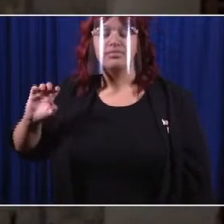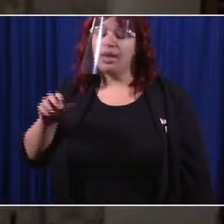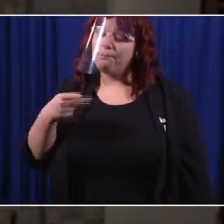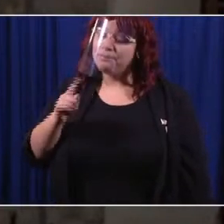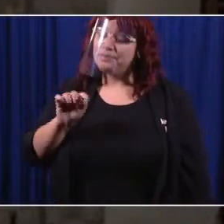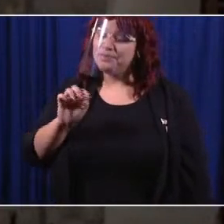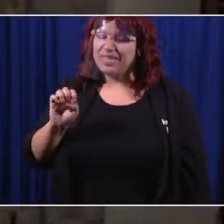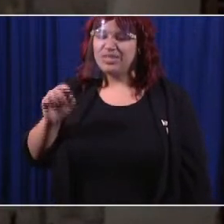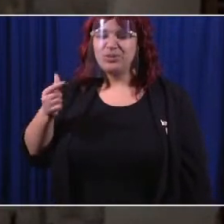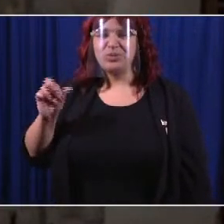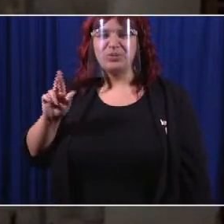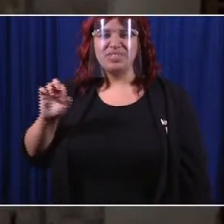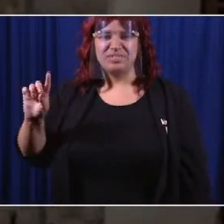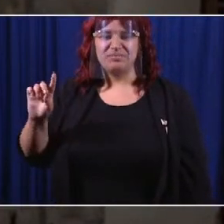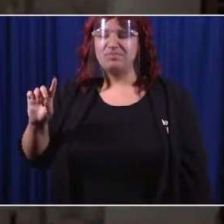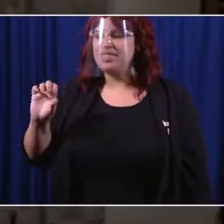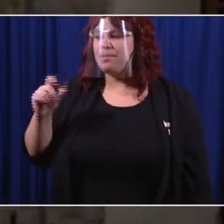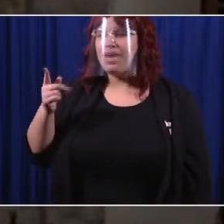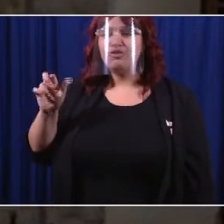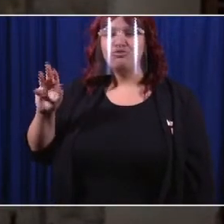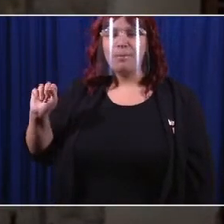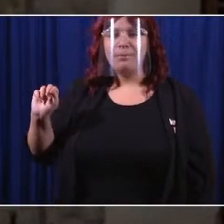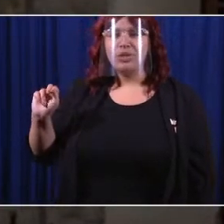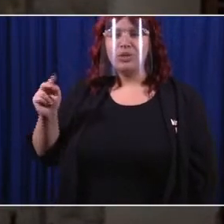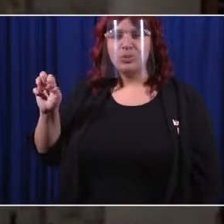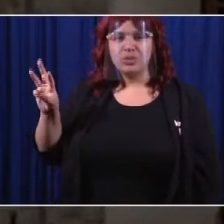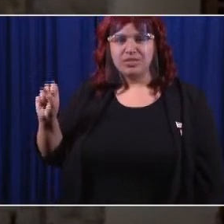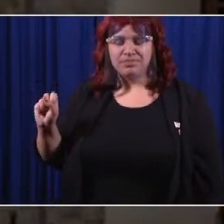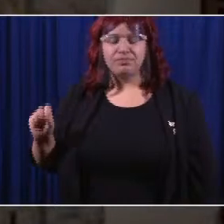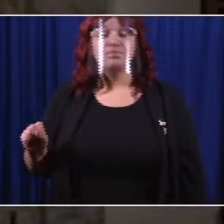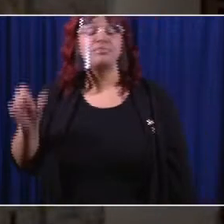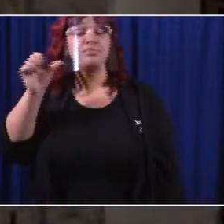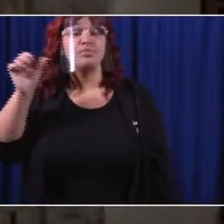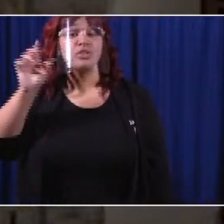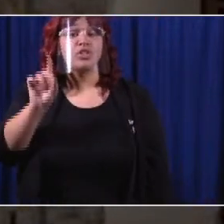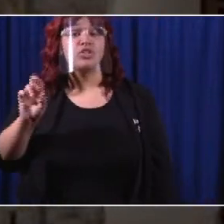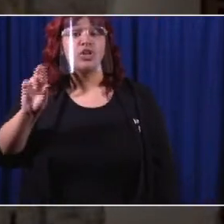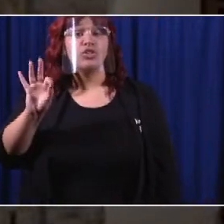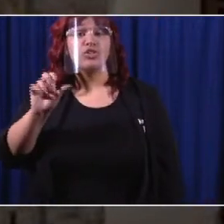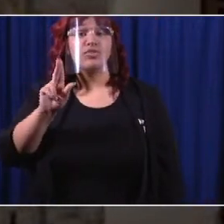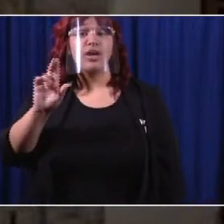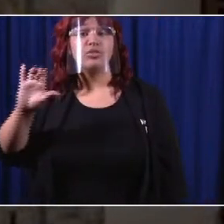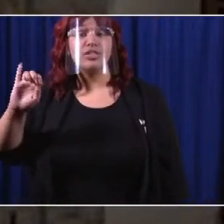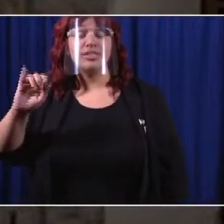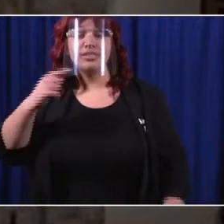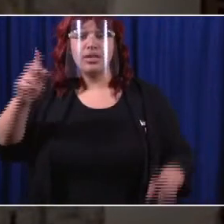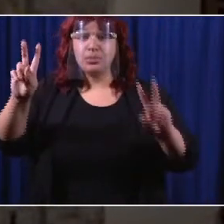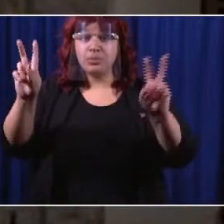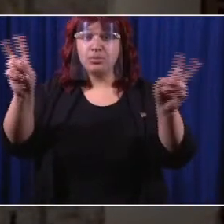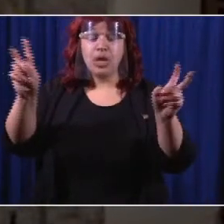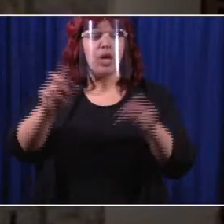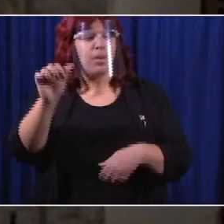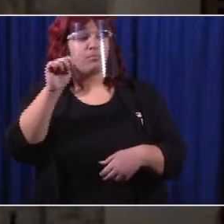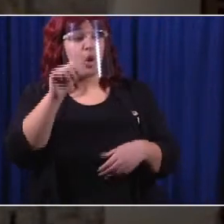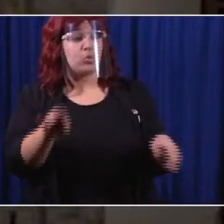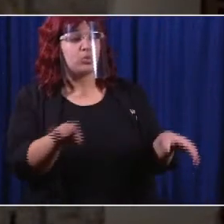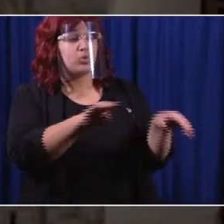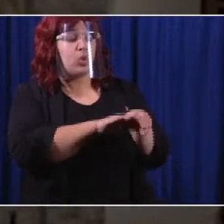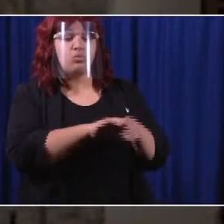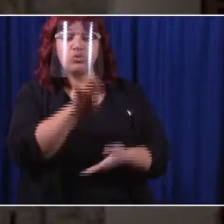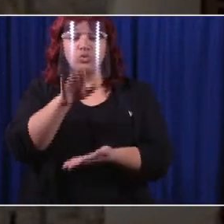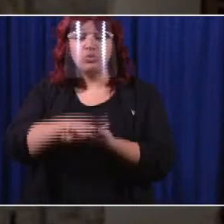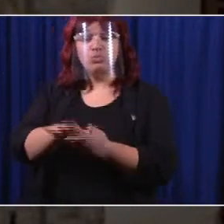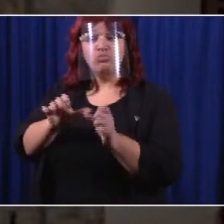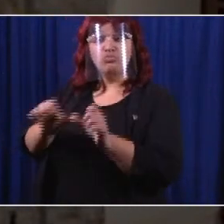Governor, Dr. Anthony Fauci said yesterday, and I quote, "Close the bars and keep the schools open." That's his seems